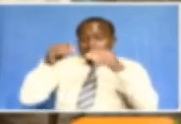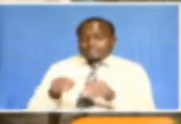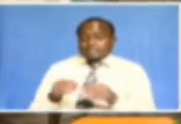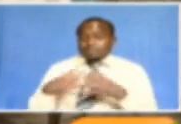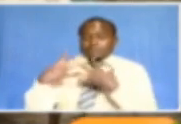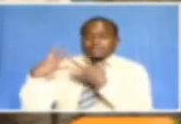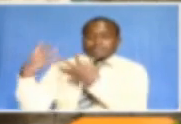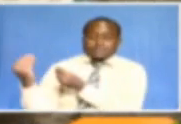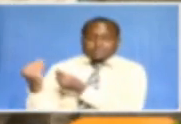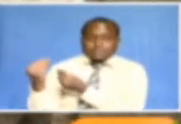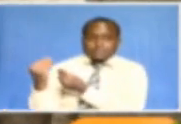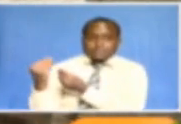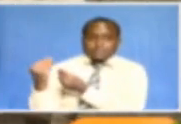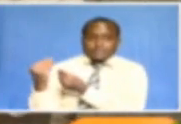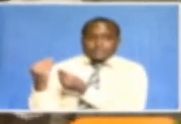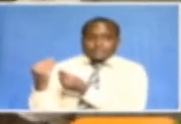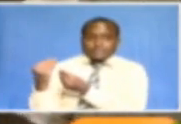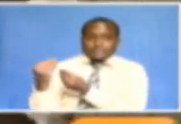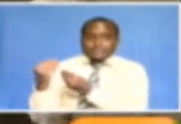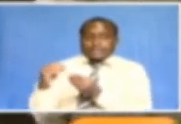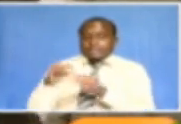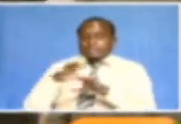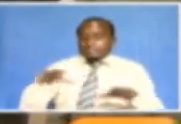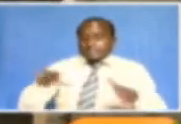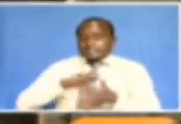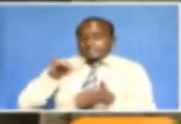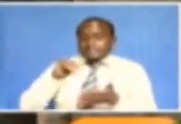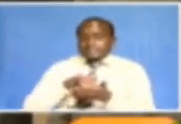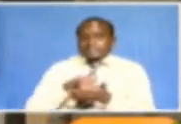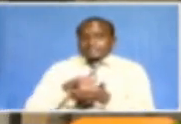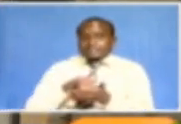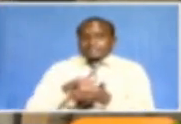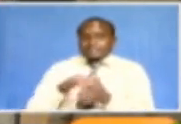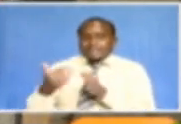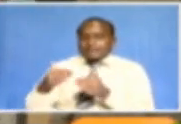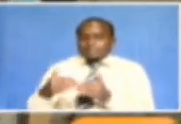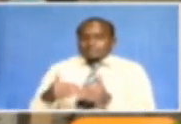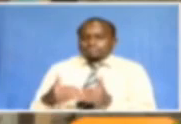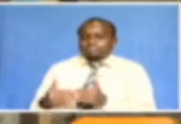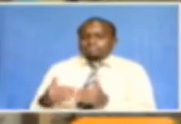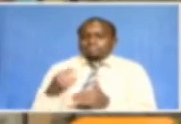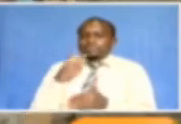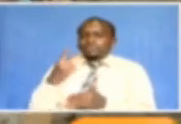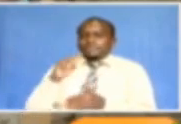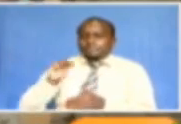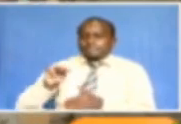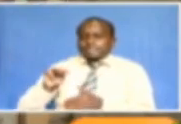bar at the market center, barely 200 meters away,